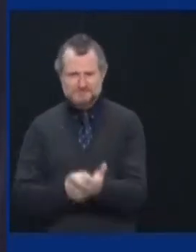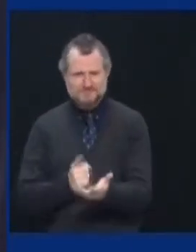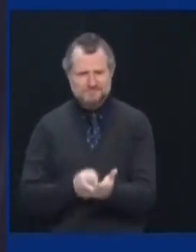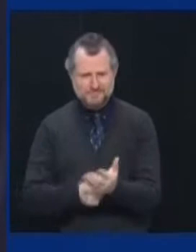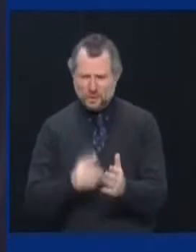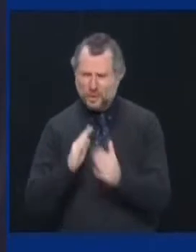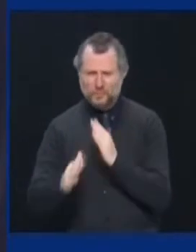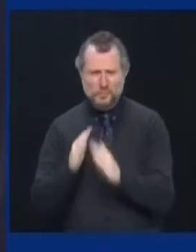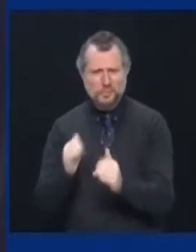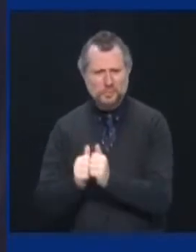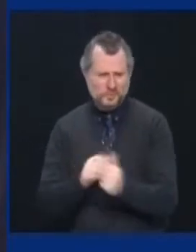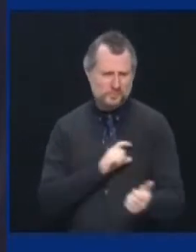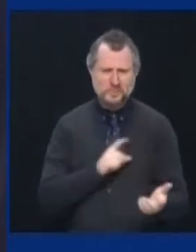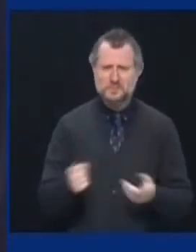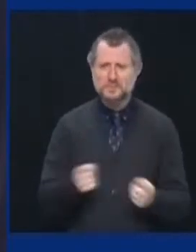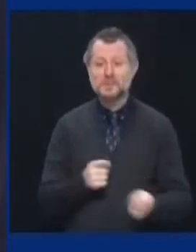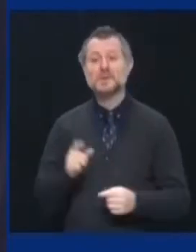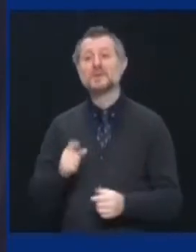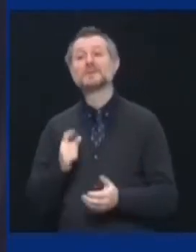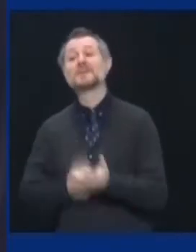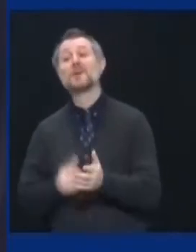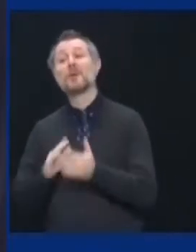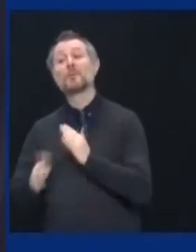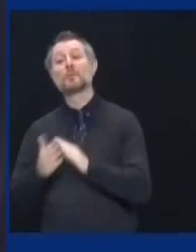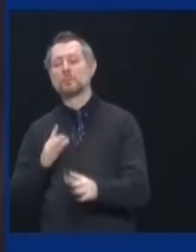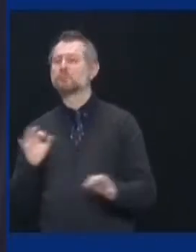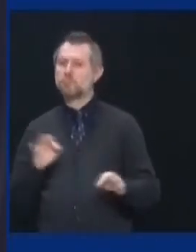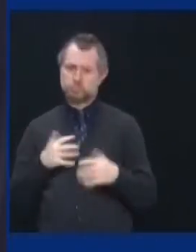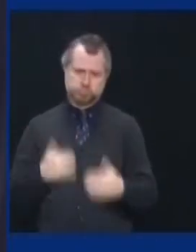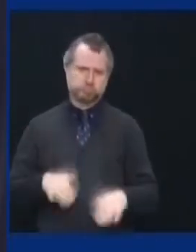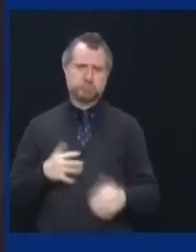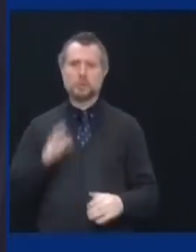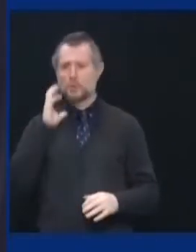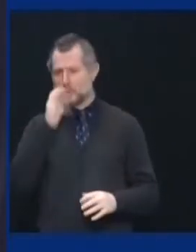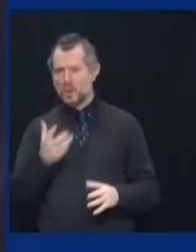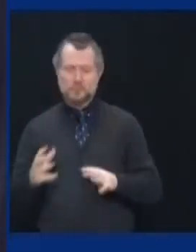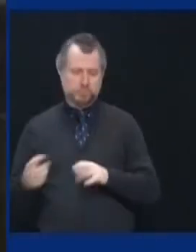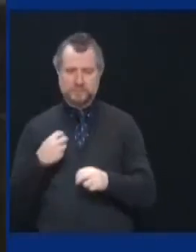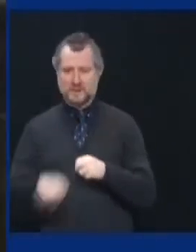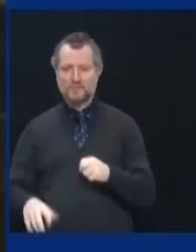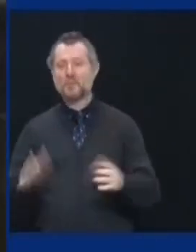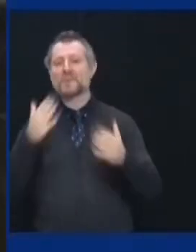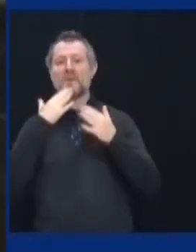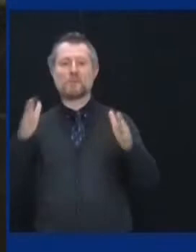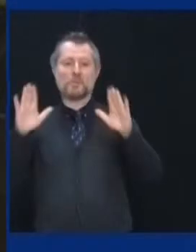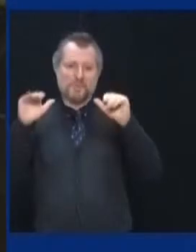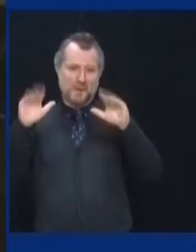some conversation. And it should be. Thank you, guys.